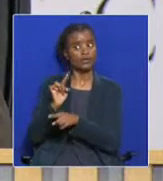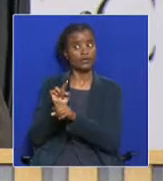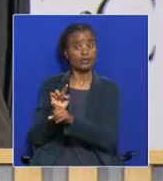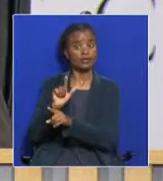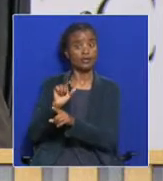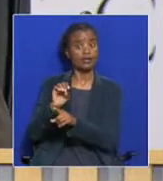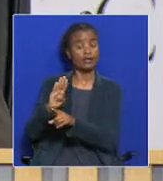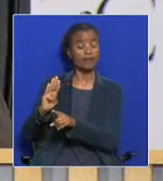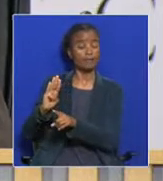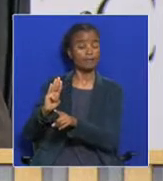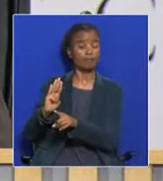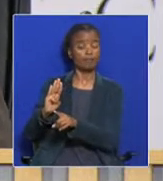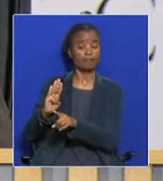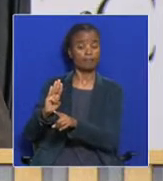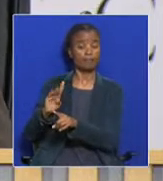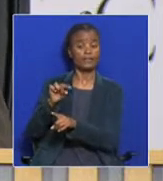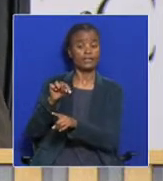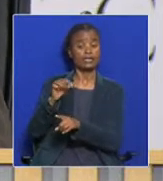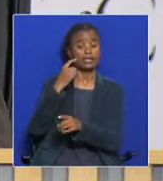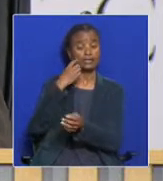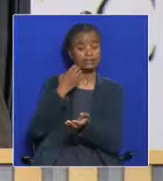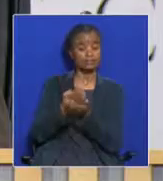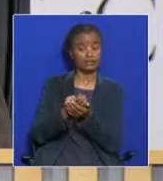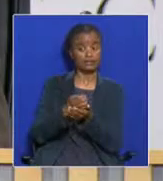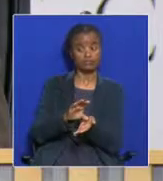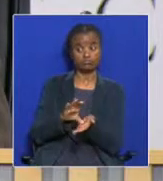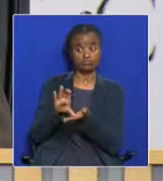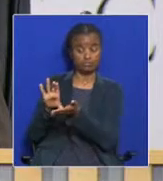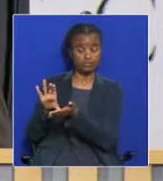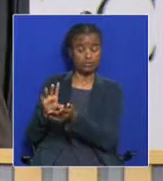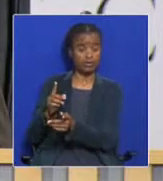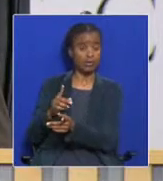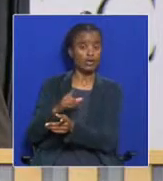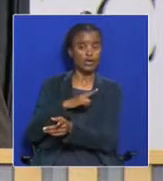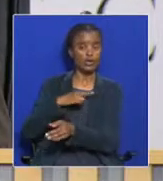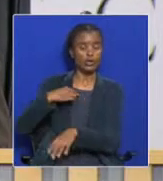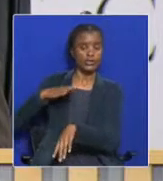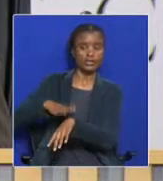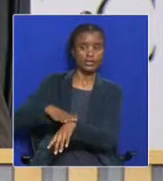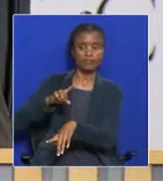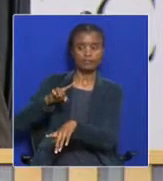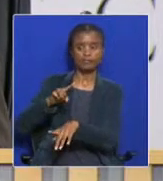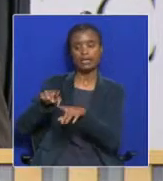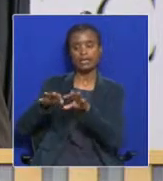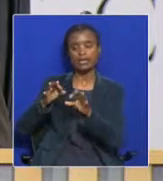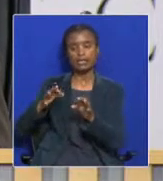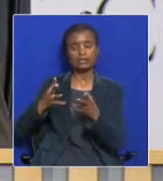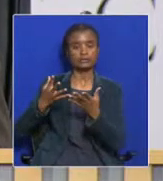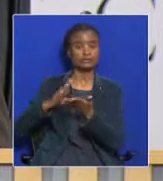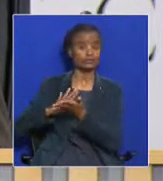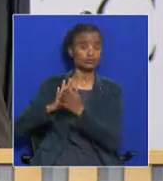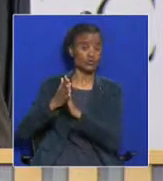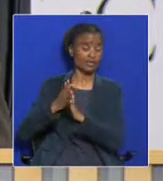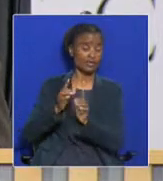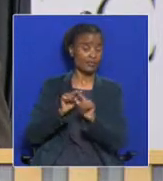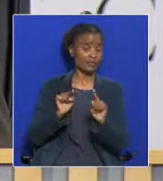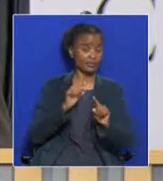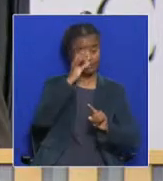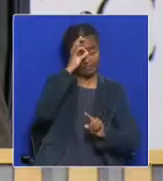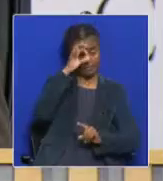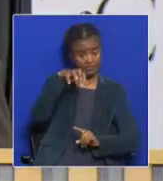those exhibits, destroy it, analyze it, but no station wants to give away the SAP-13